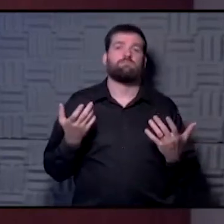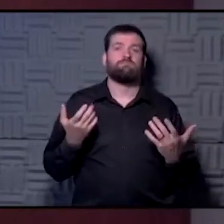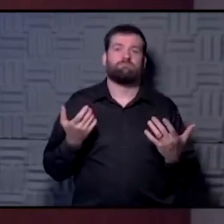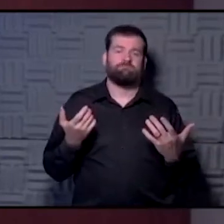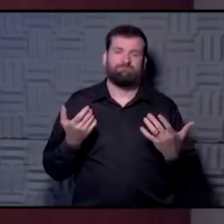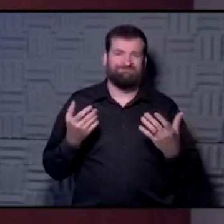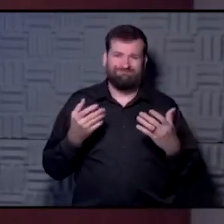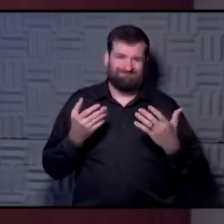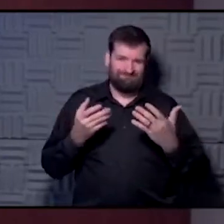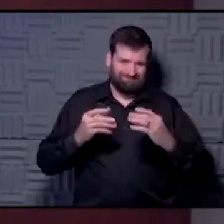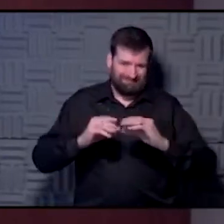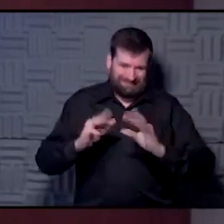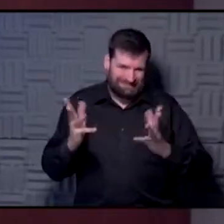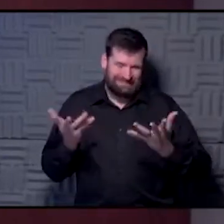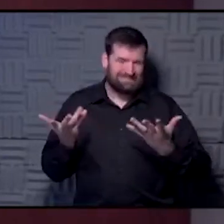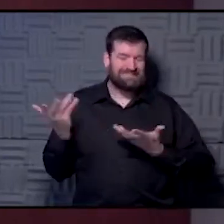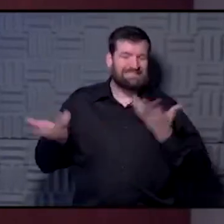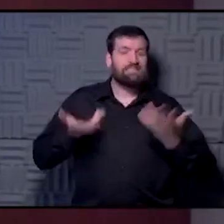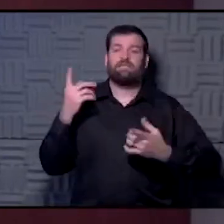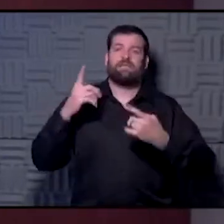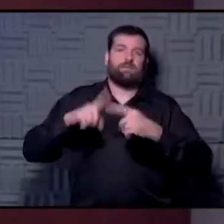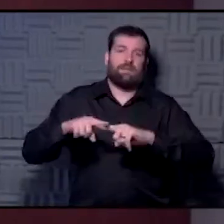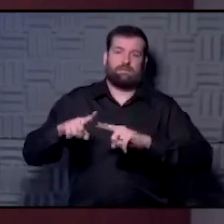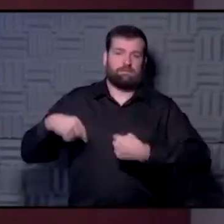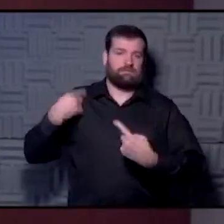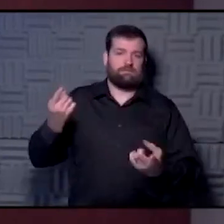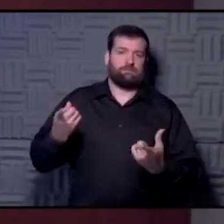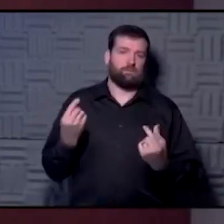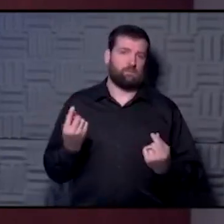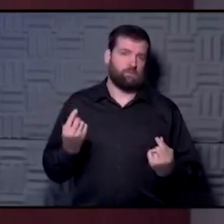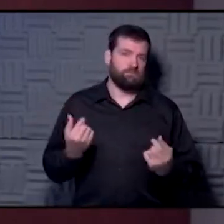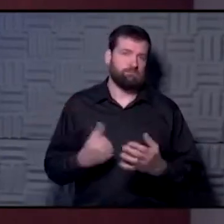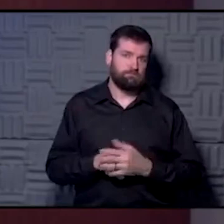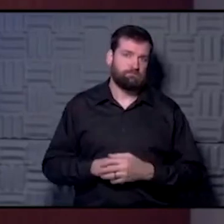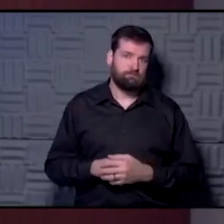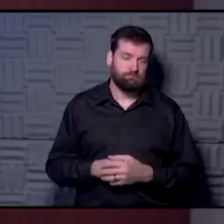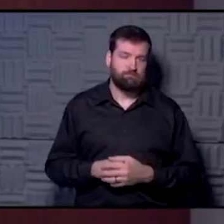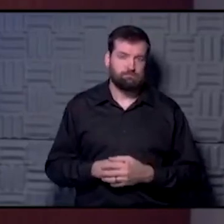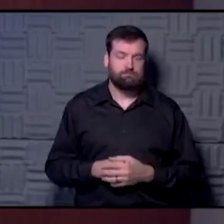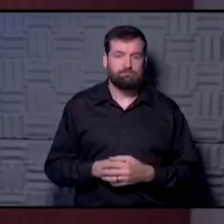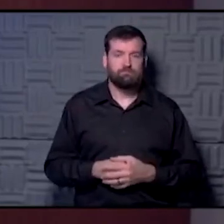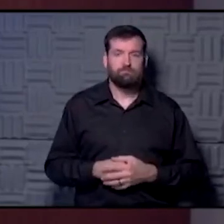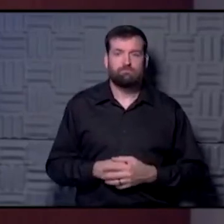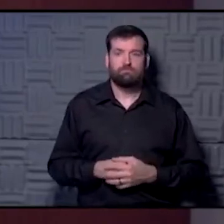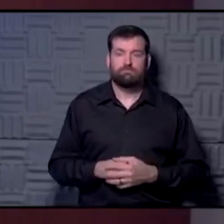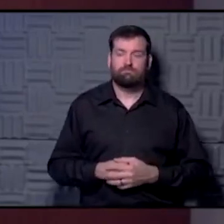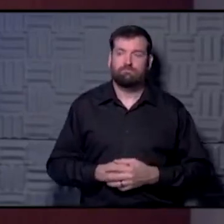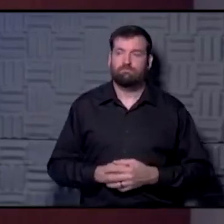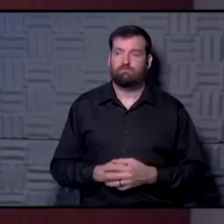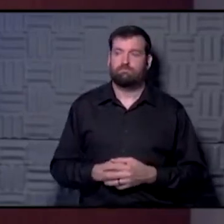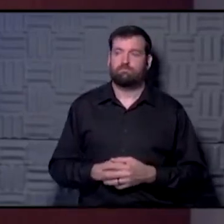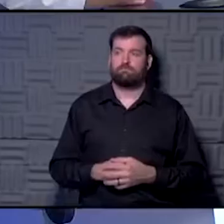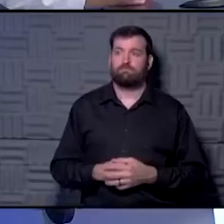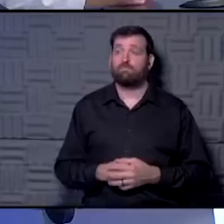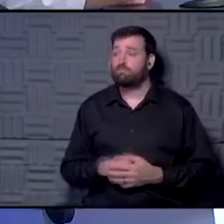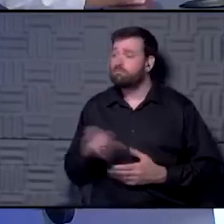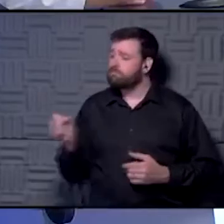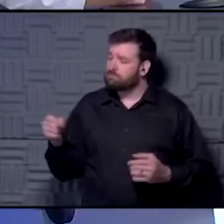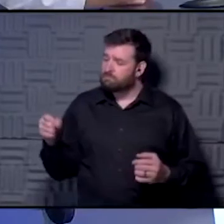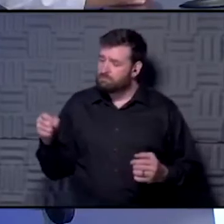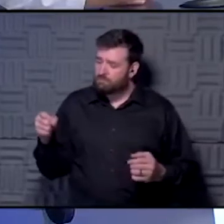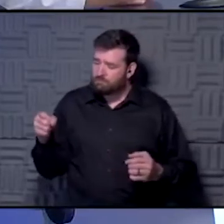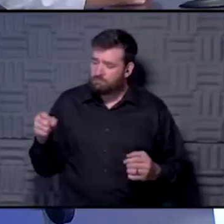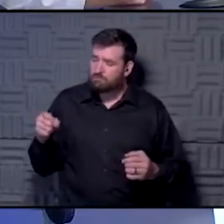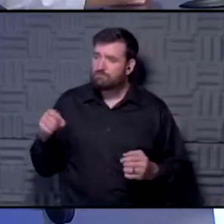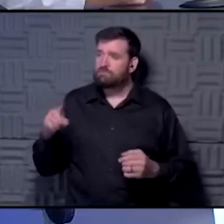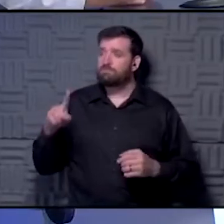a 100% yes. I think it just depends on what behaviors and interactions and level of exposure has happened in that household. Yeah, I mean, but I